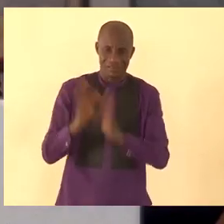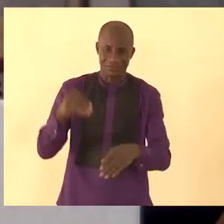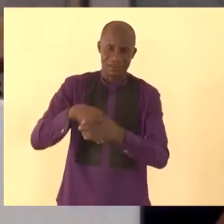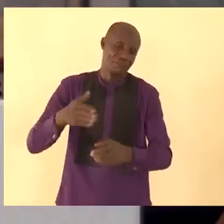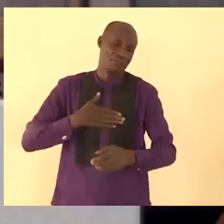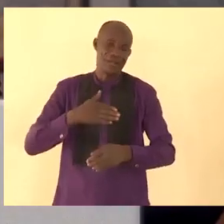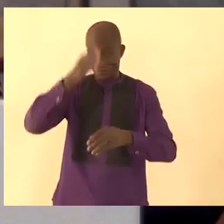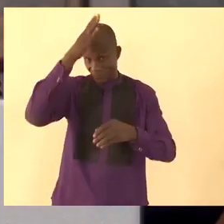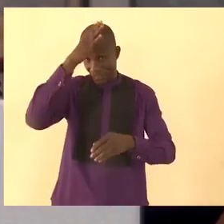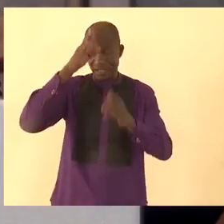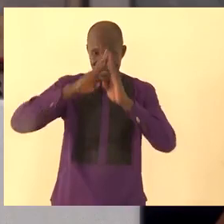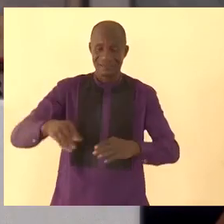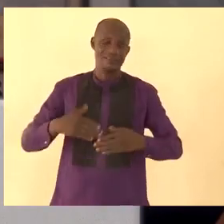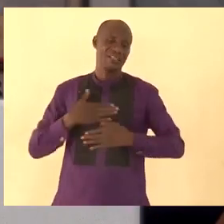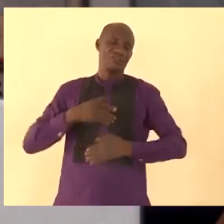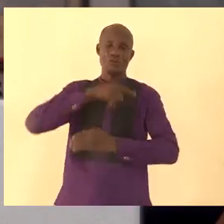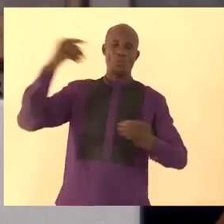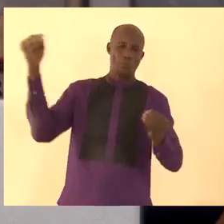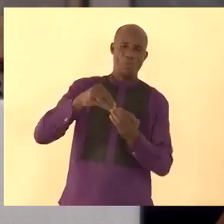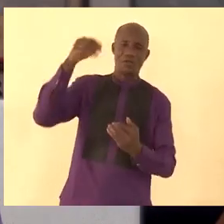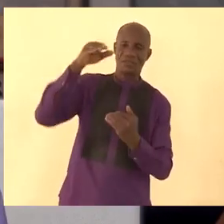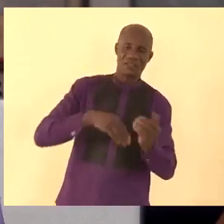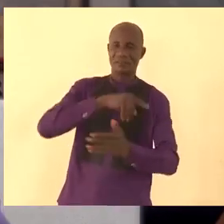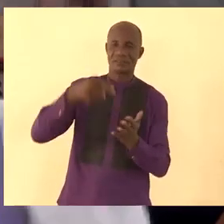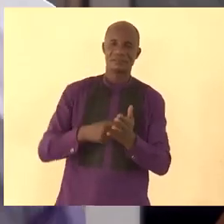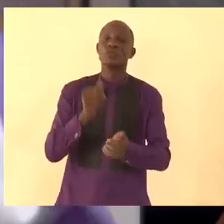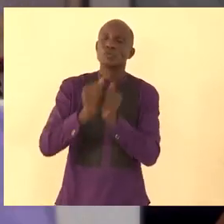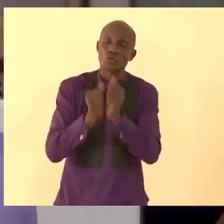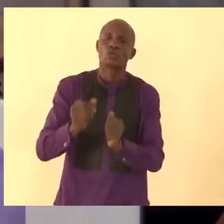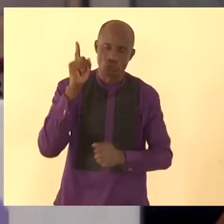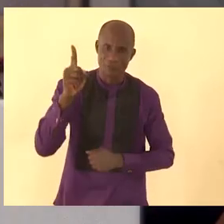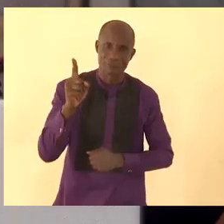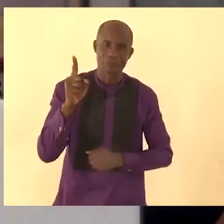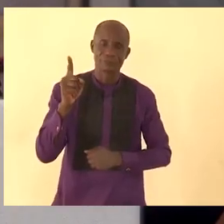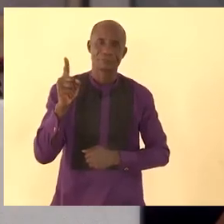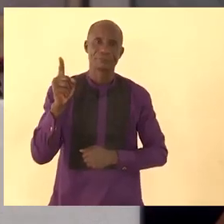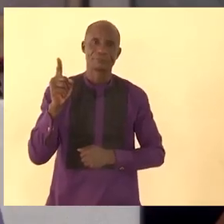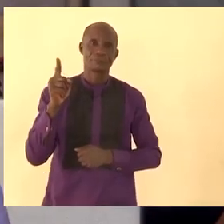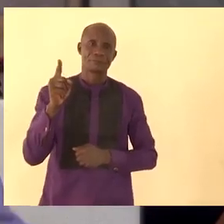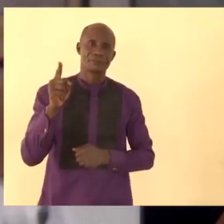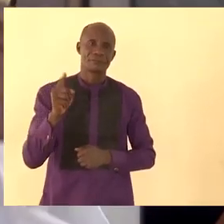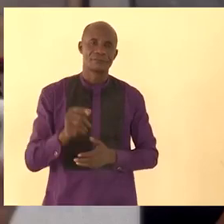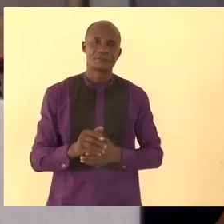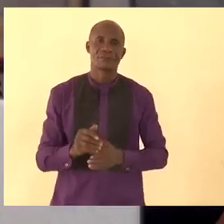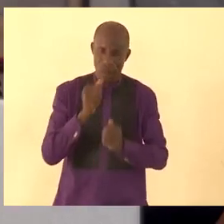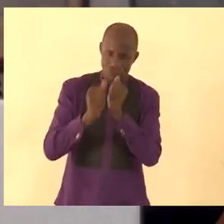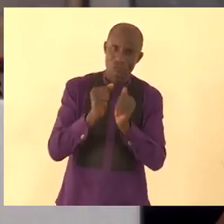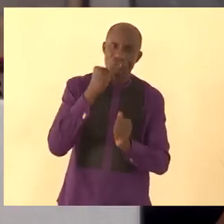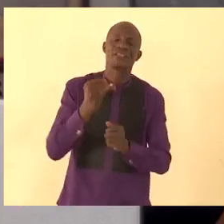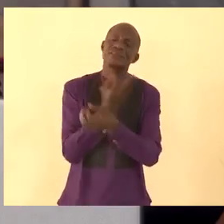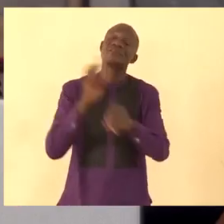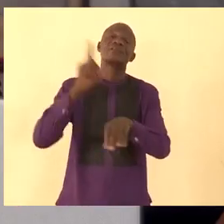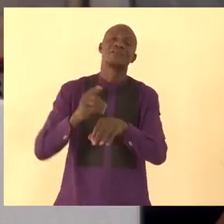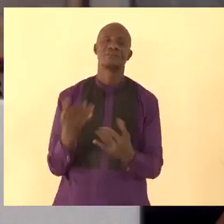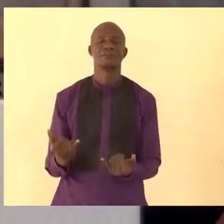house are enjoying more than this. So which one, if he had remained in his father's house, or what? Which one is real